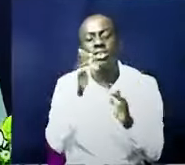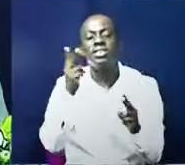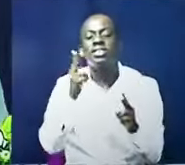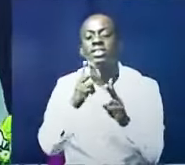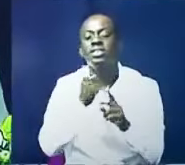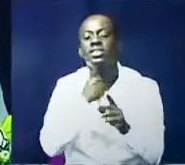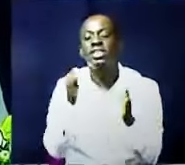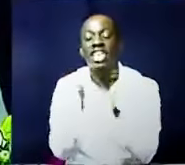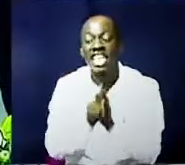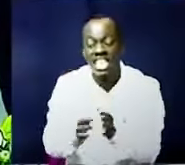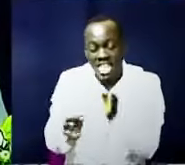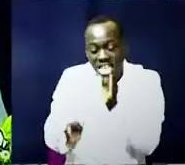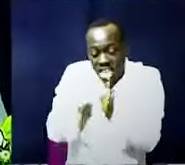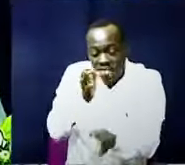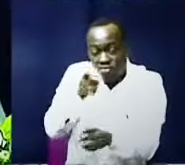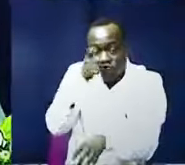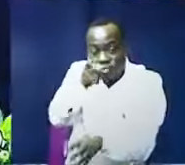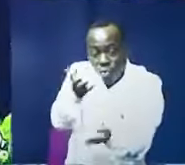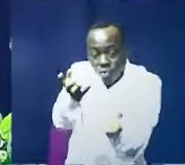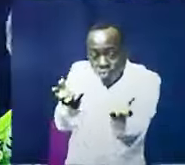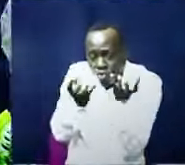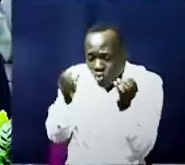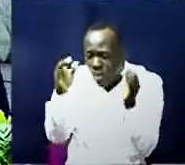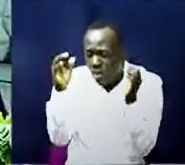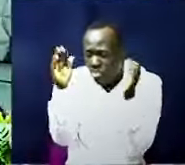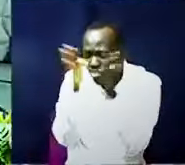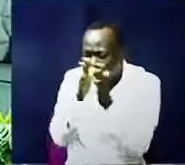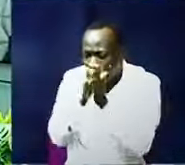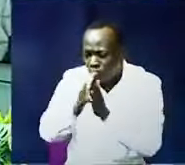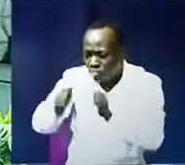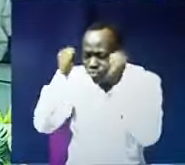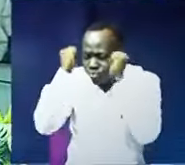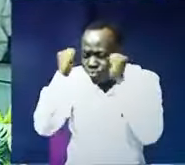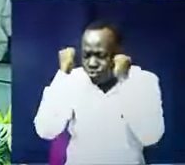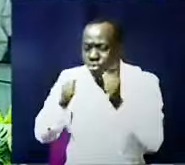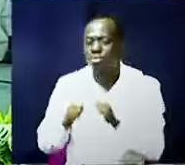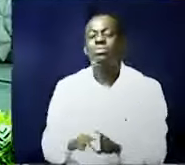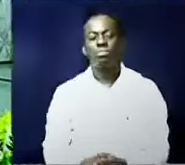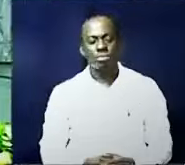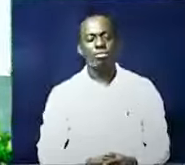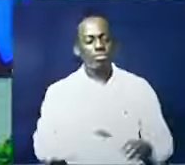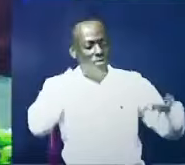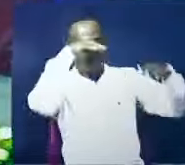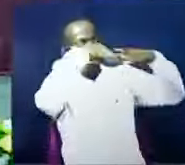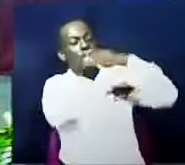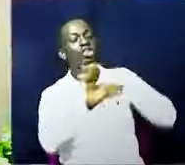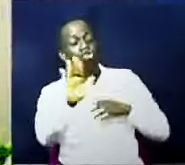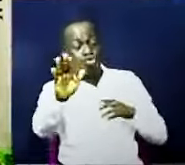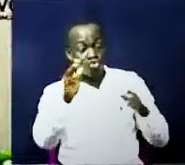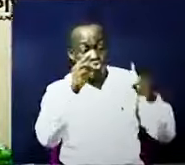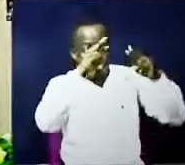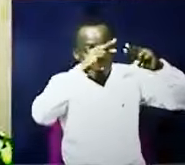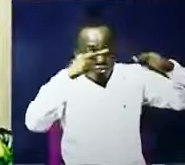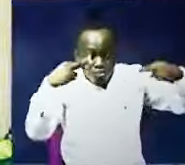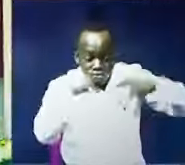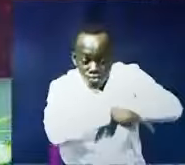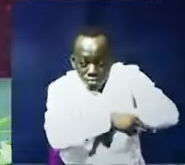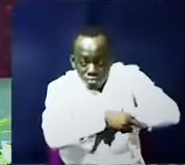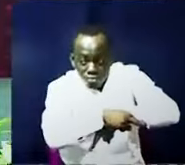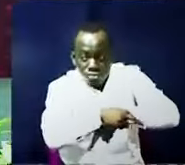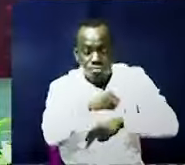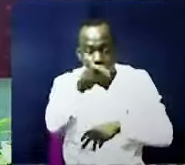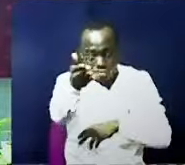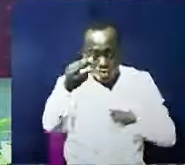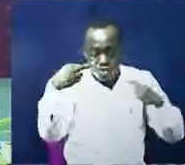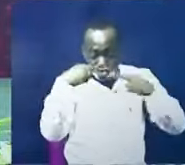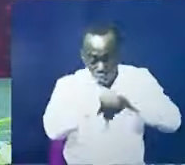pray, Jesus says so person wo mompa ye pa dia, enter into your room. Ko piem. He's not just talking about the room,